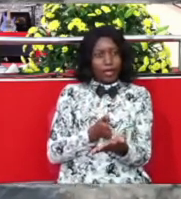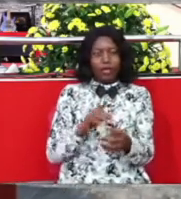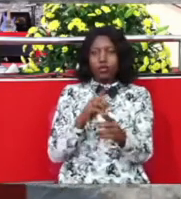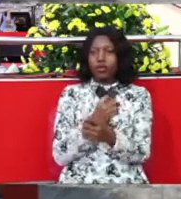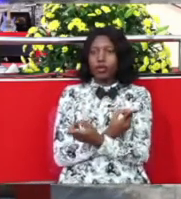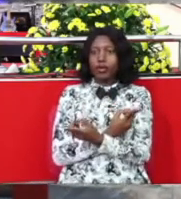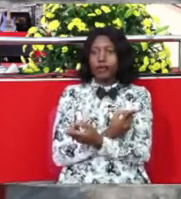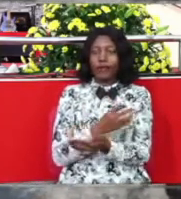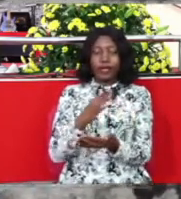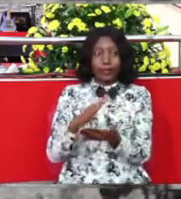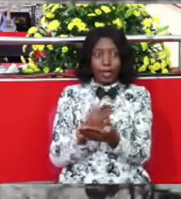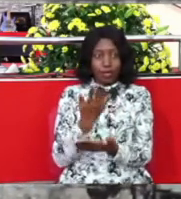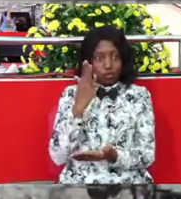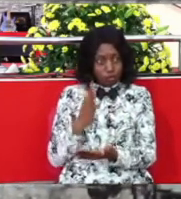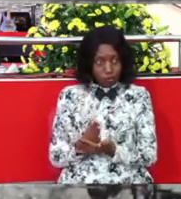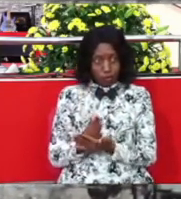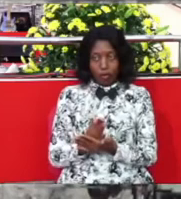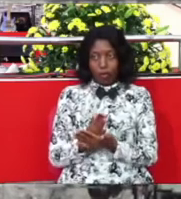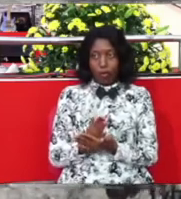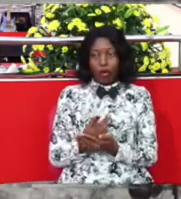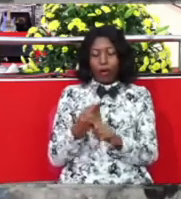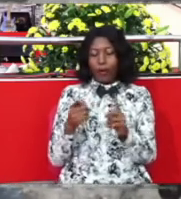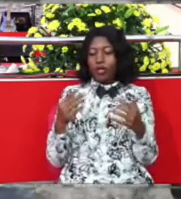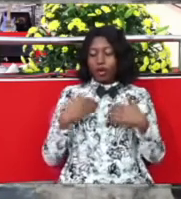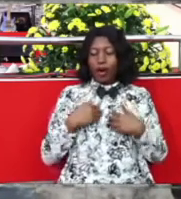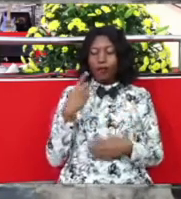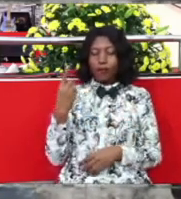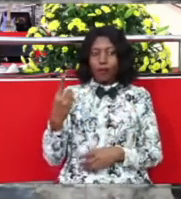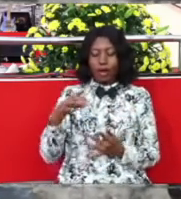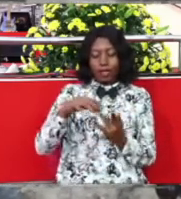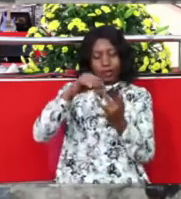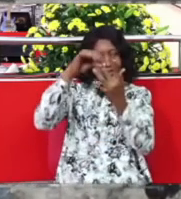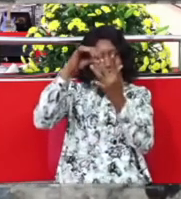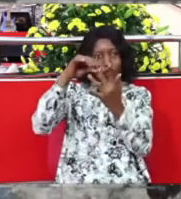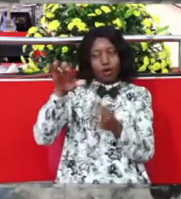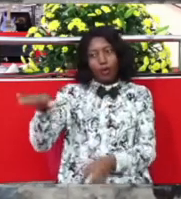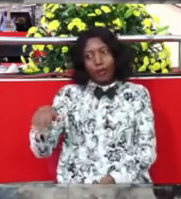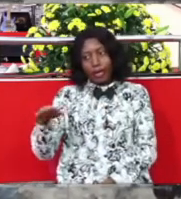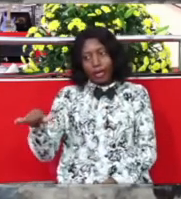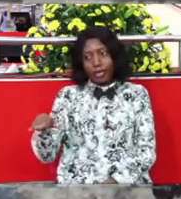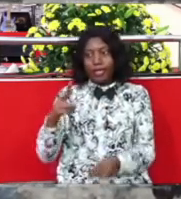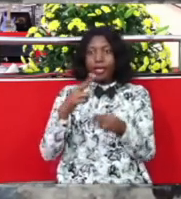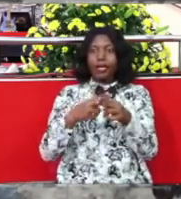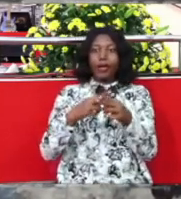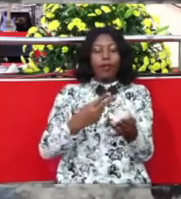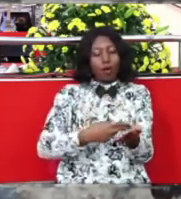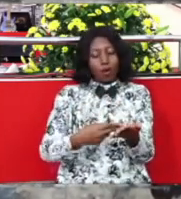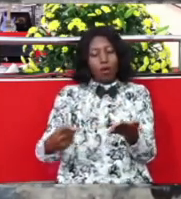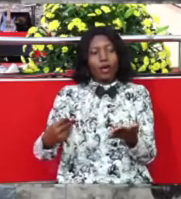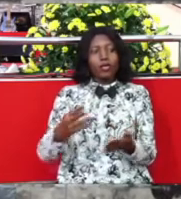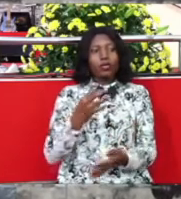kwa nafasi tofauti tofauti. But there was one specific place which was called the Holy of Holies. Lakini kuna mahali ambapo palikuwa